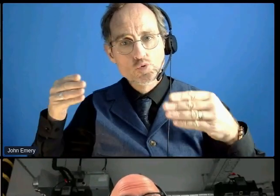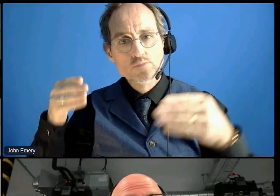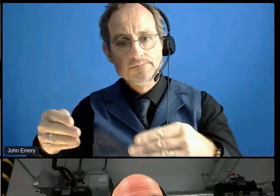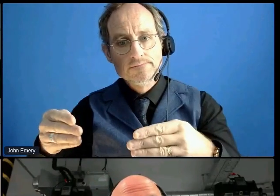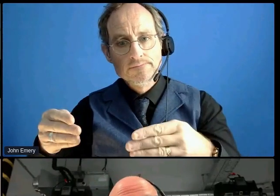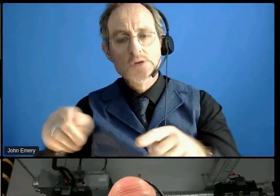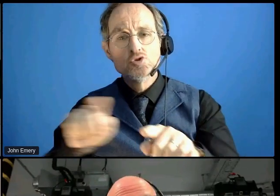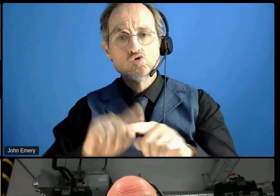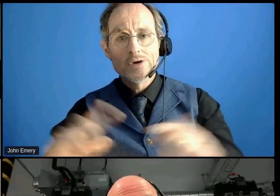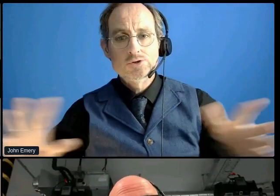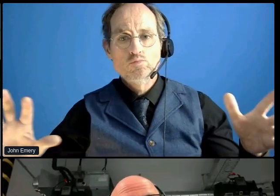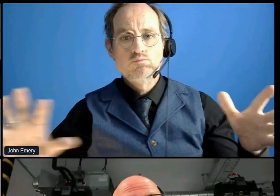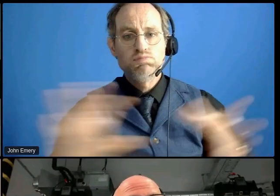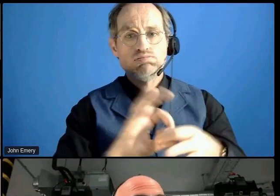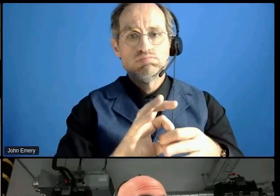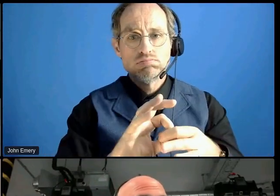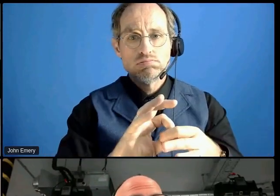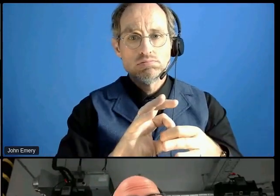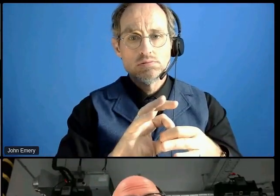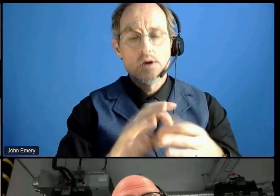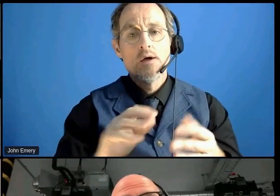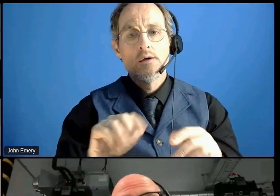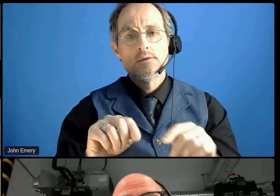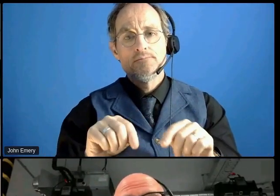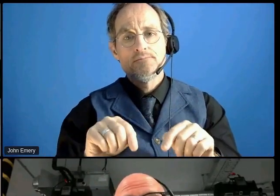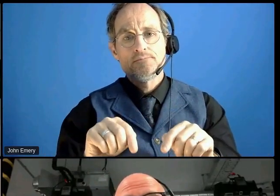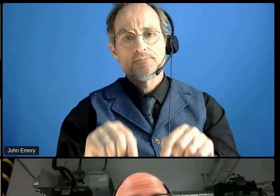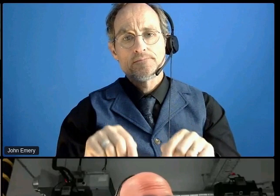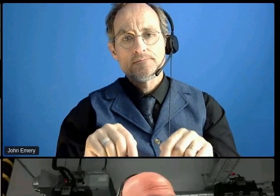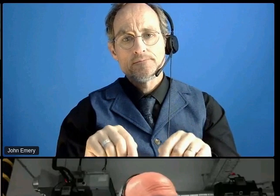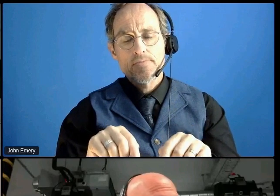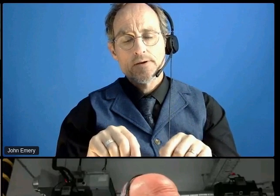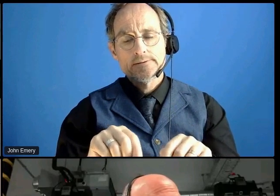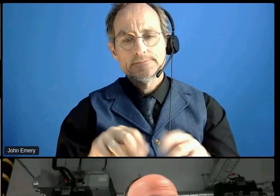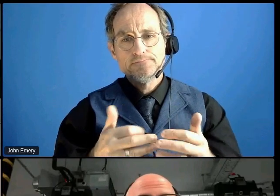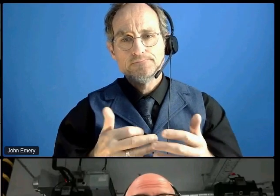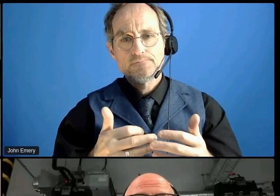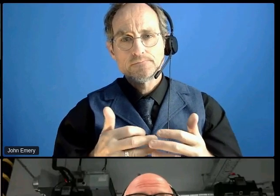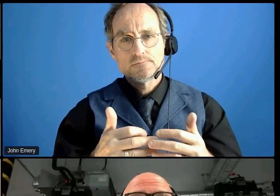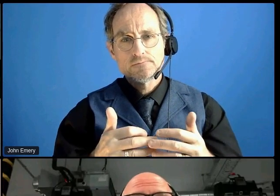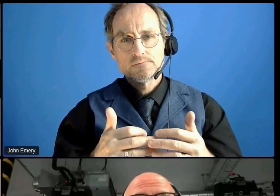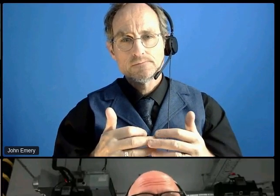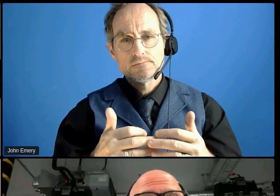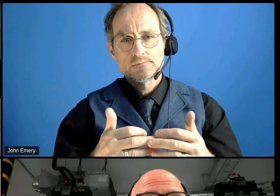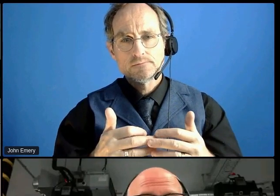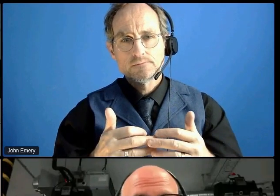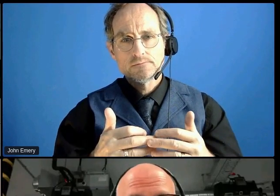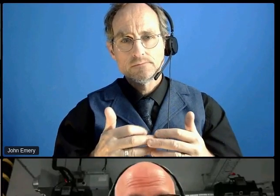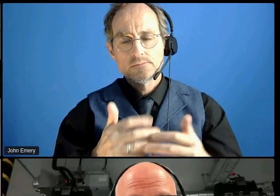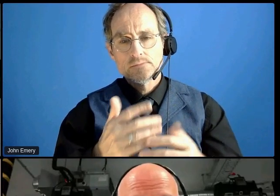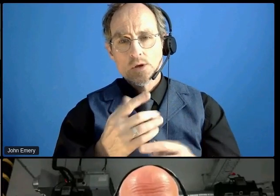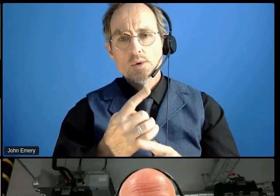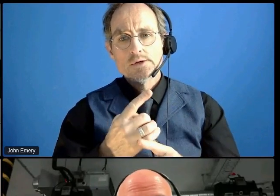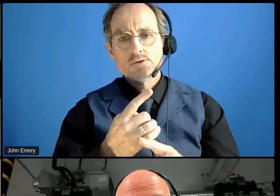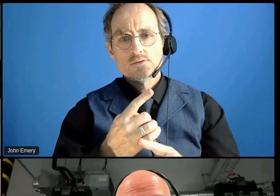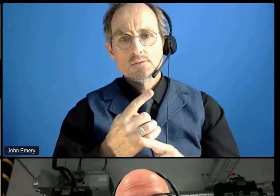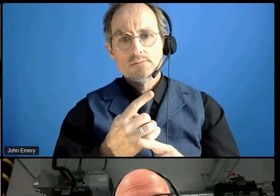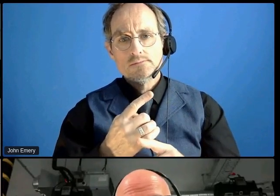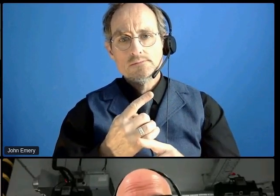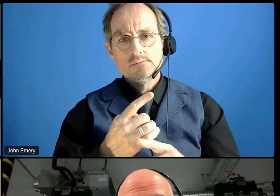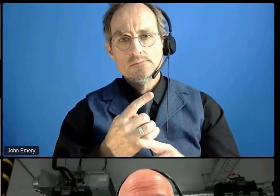huge opportunity. So when people come into Skyscanner, travellers, most of them are then taken out into one of our partner